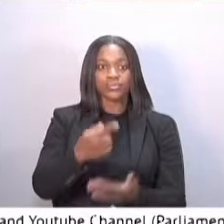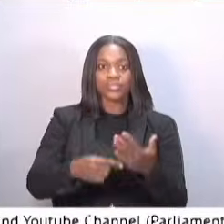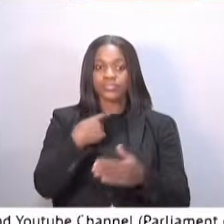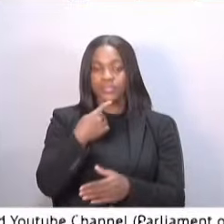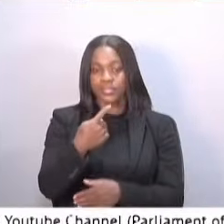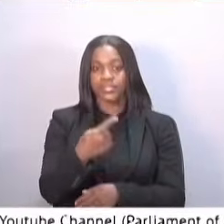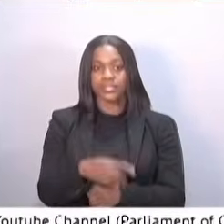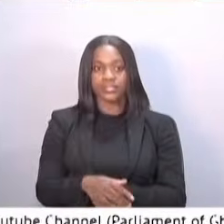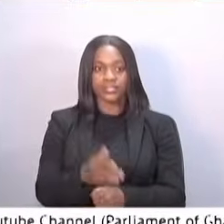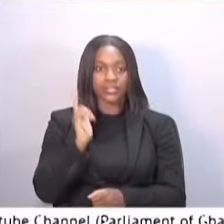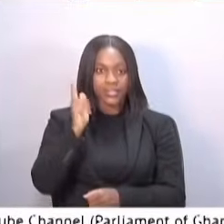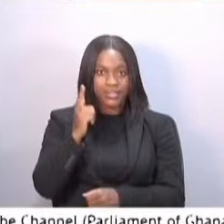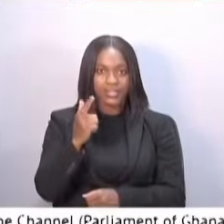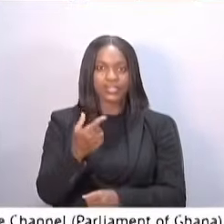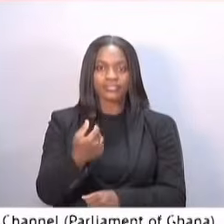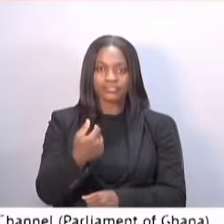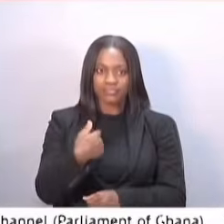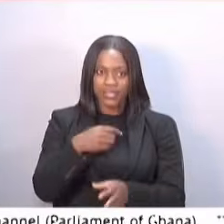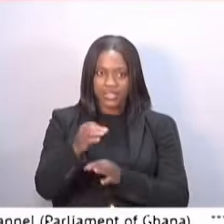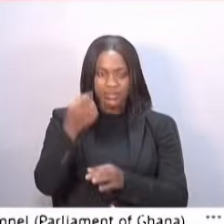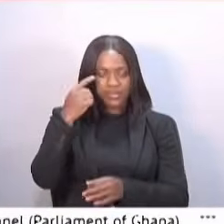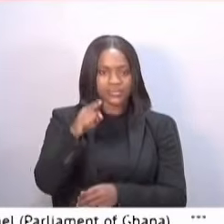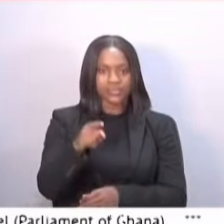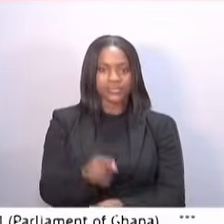guidance. Very well.